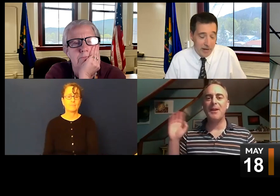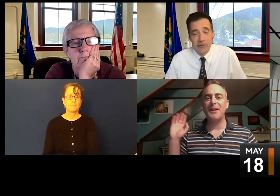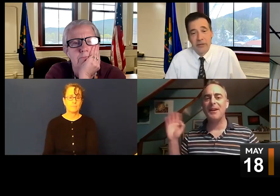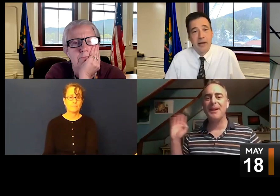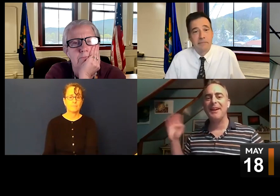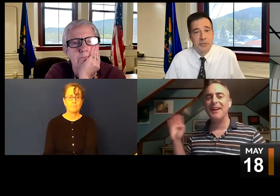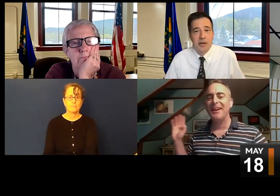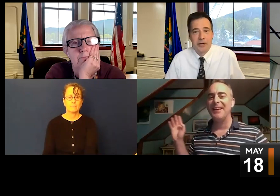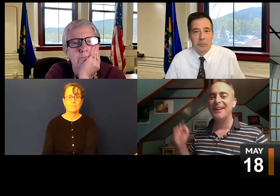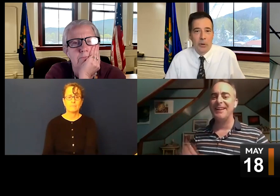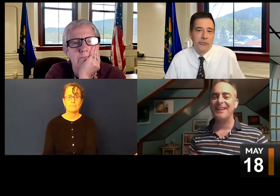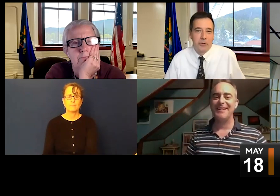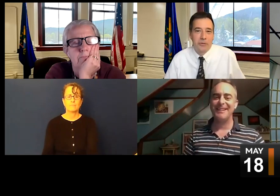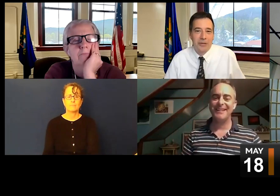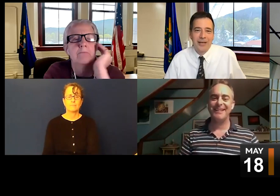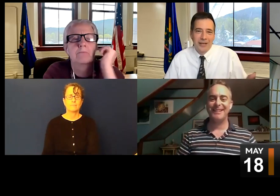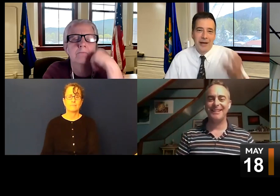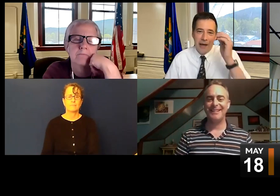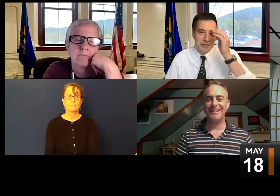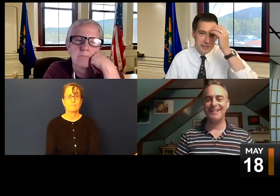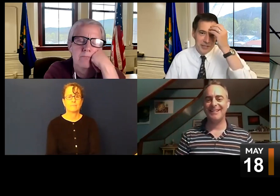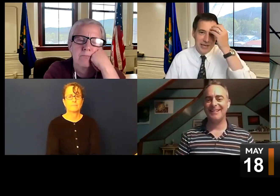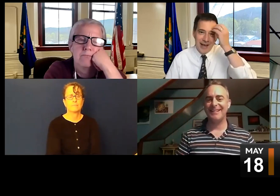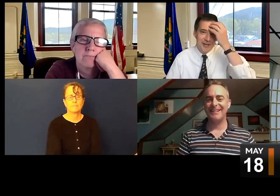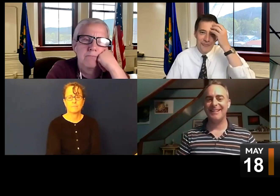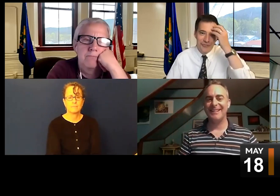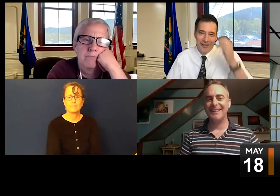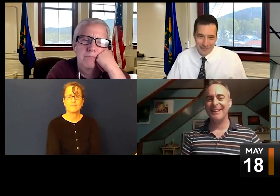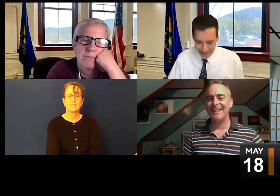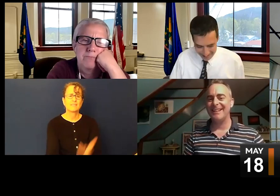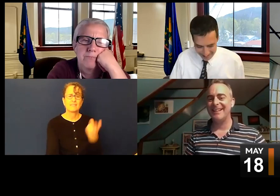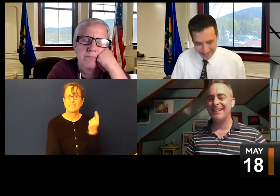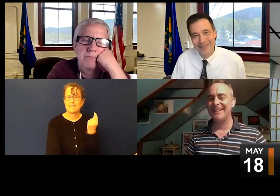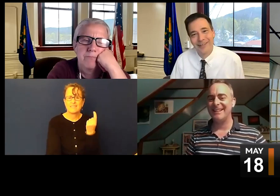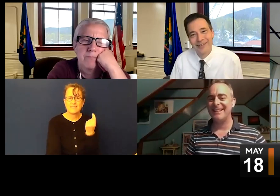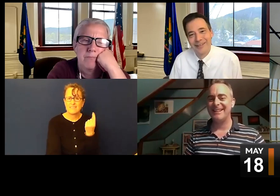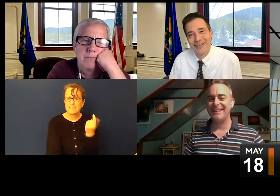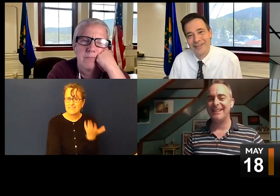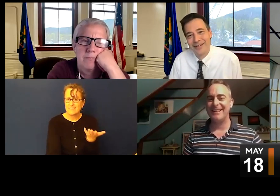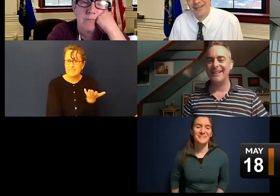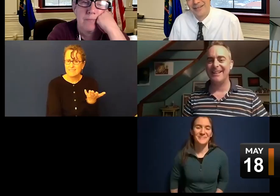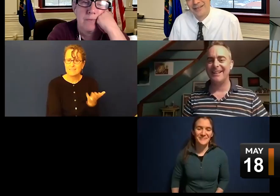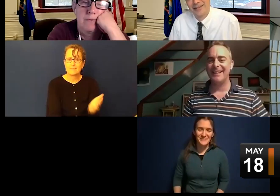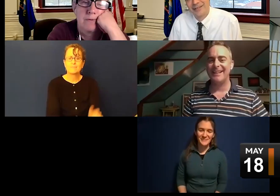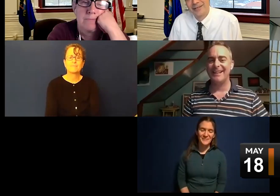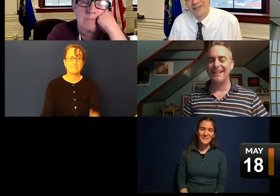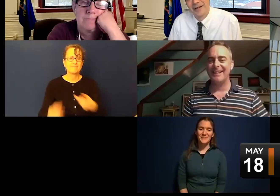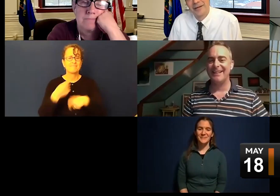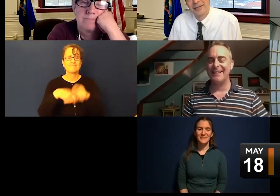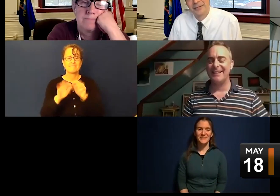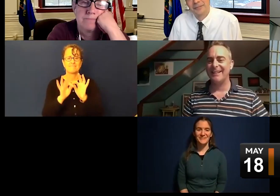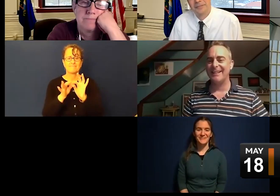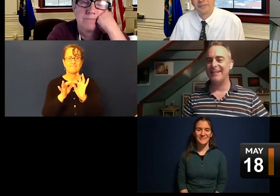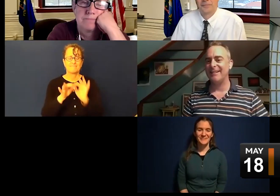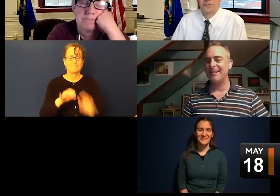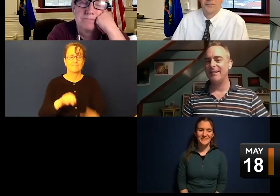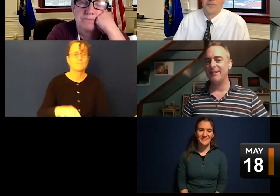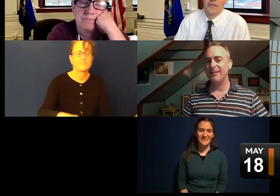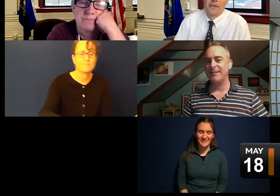so now then I'm stuck in a personal, yeah, how does Jess, how do you feel about it? Yeah, I definitely hear